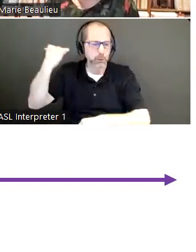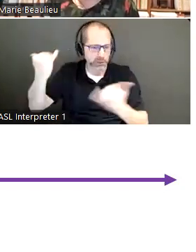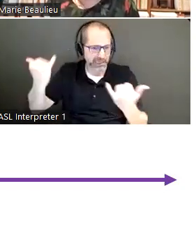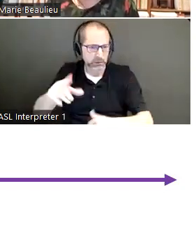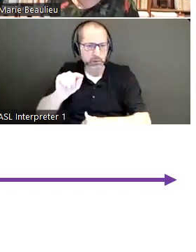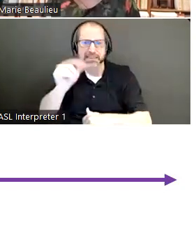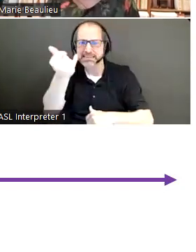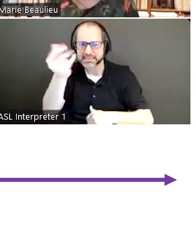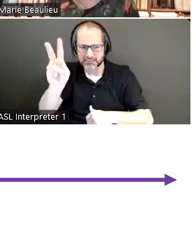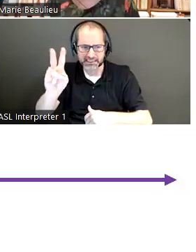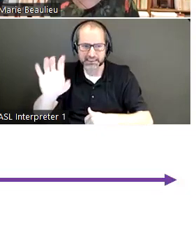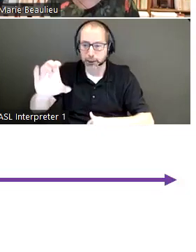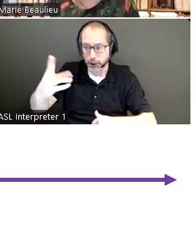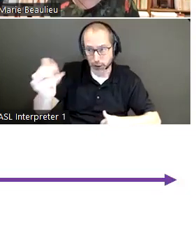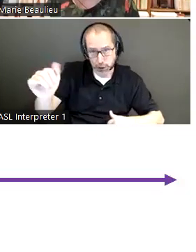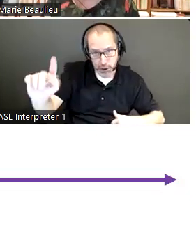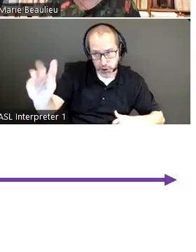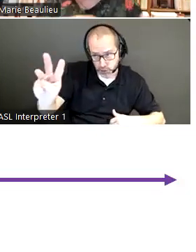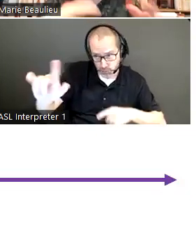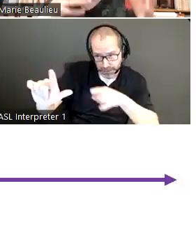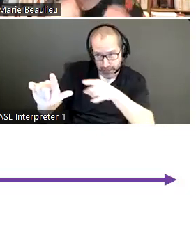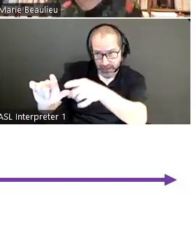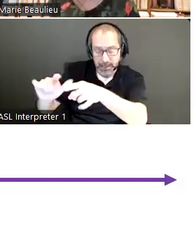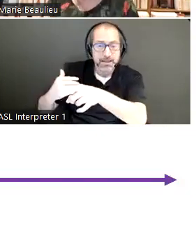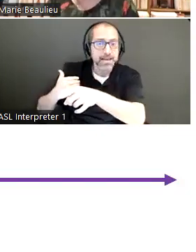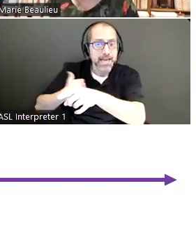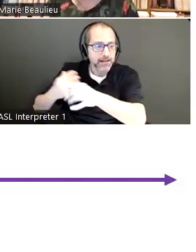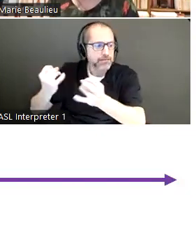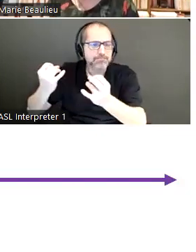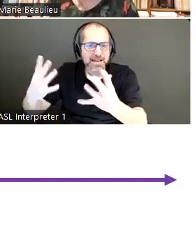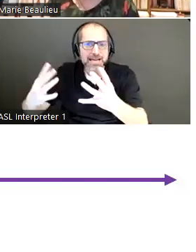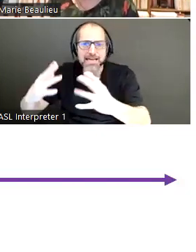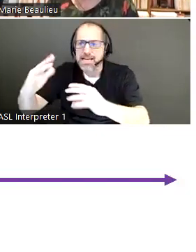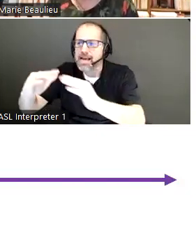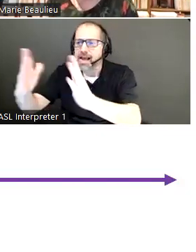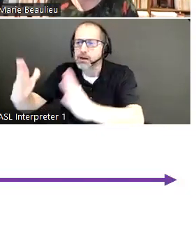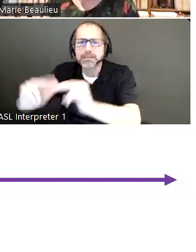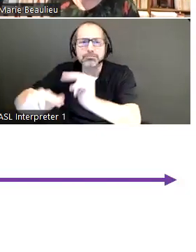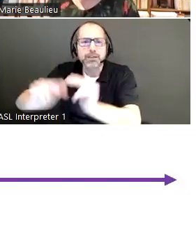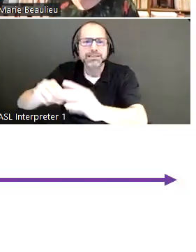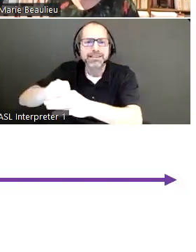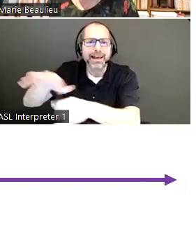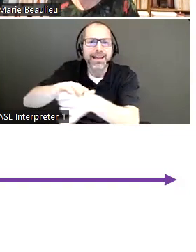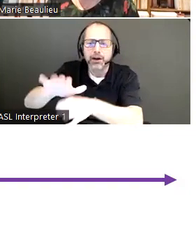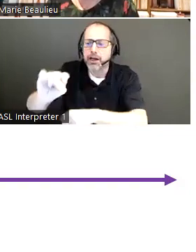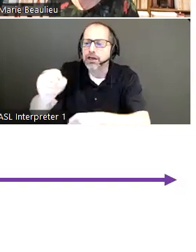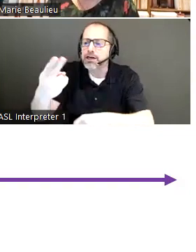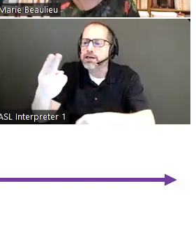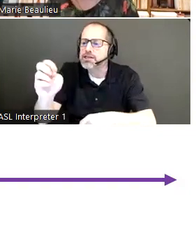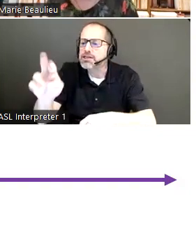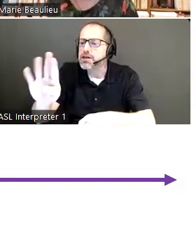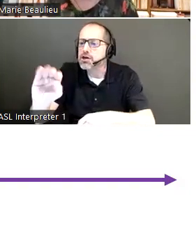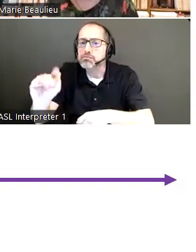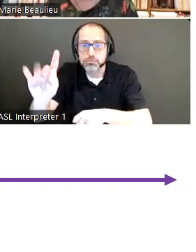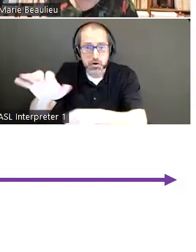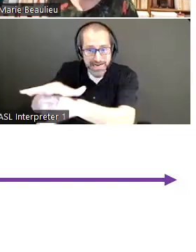where Chartwell, which has a series of congregate housing buildings in the area of Sherbrooke, one of the director